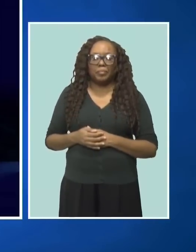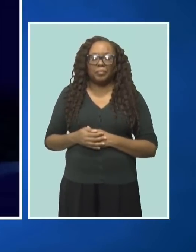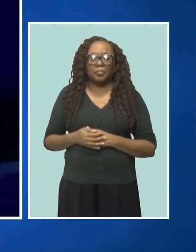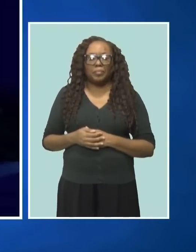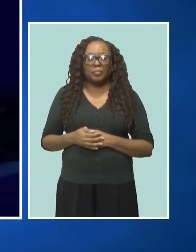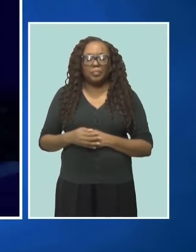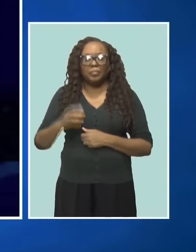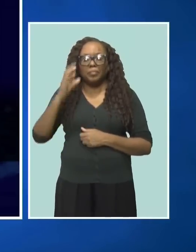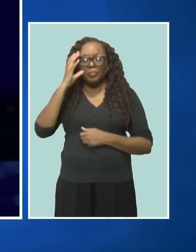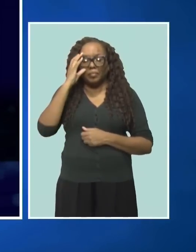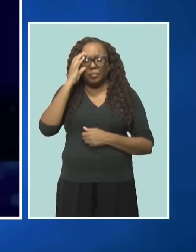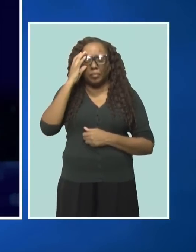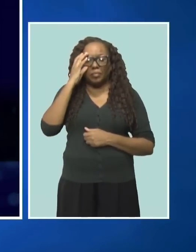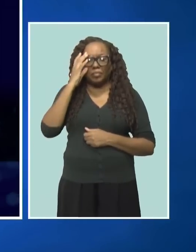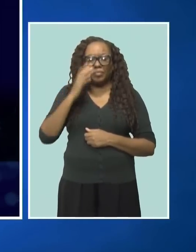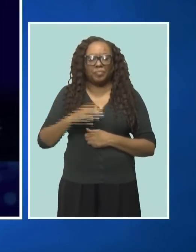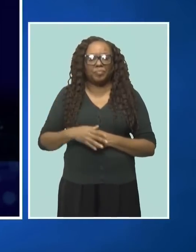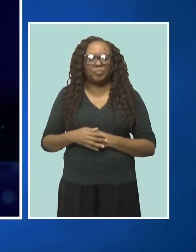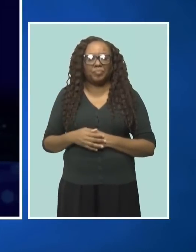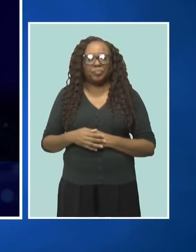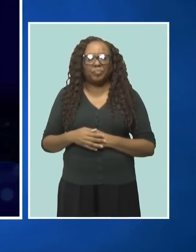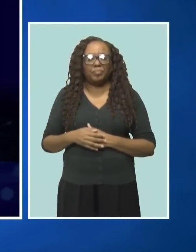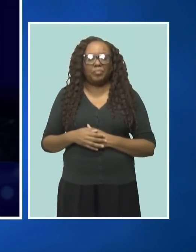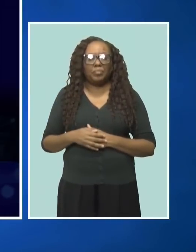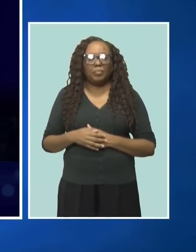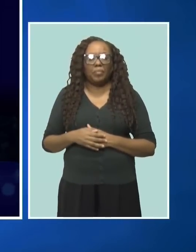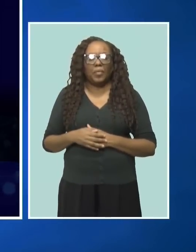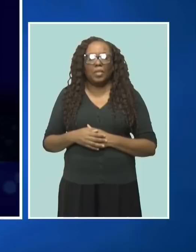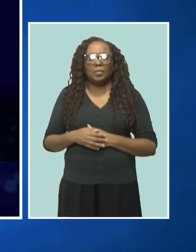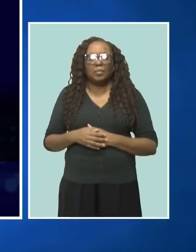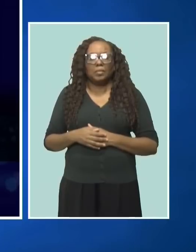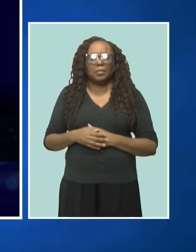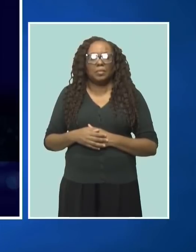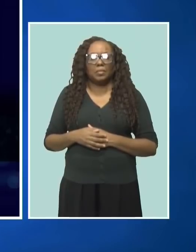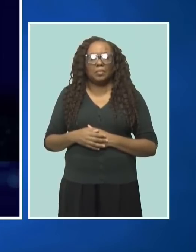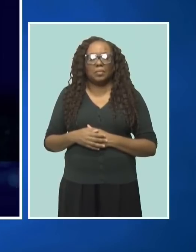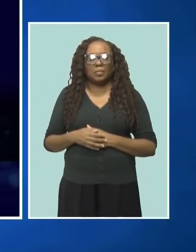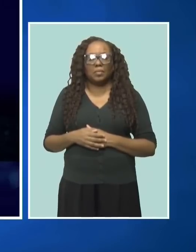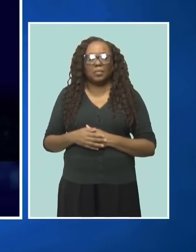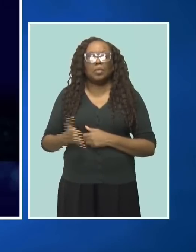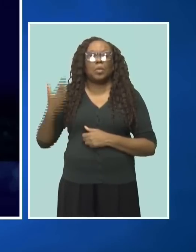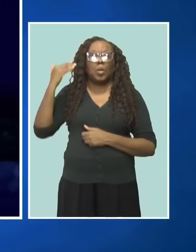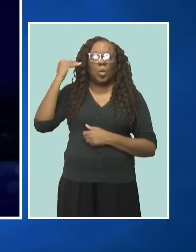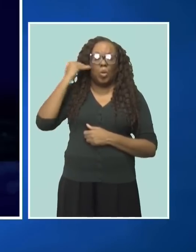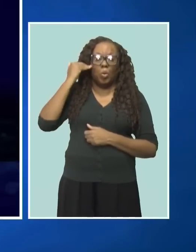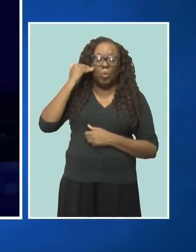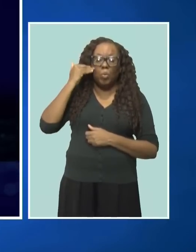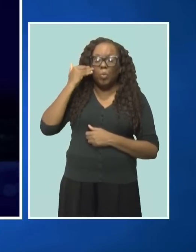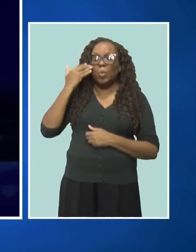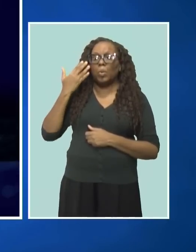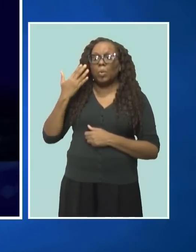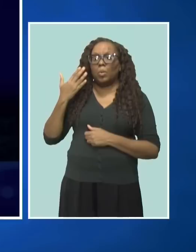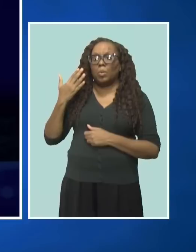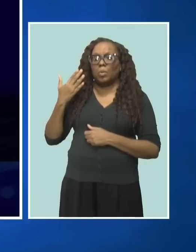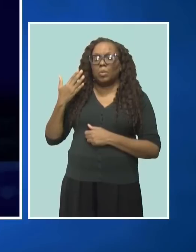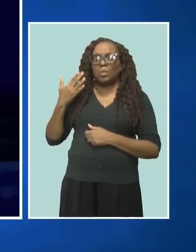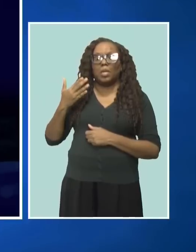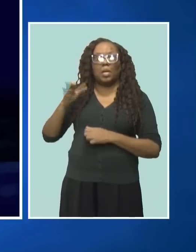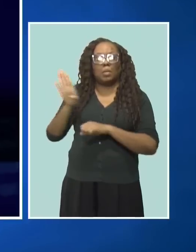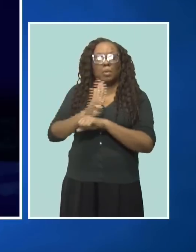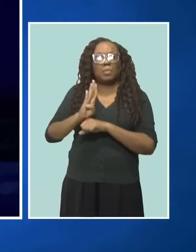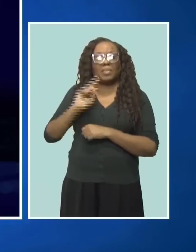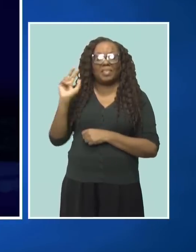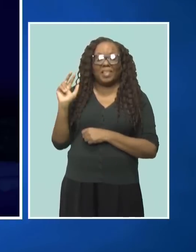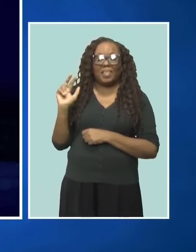trajectory, you recall, it was around the highest of all countries in the world, the third highest